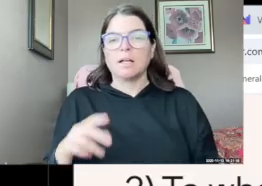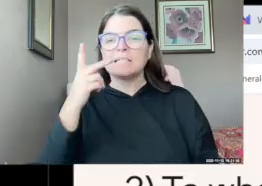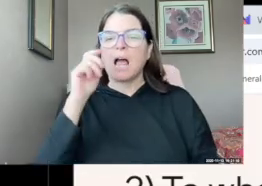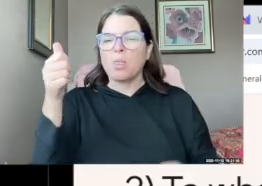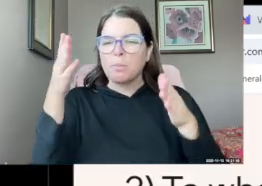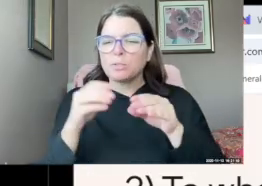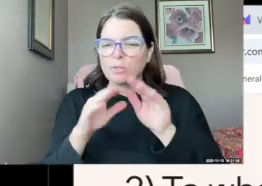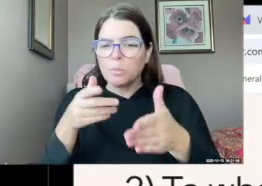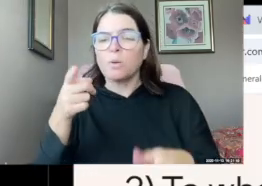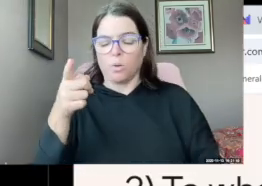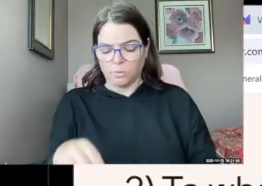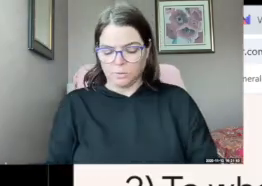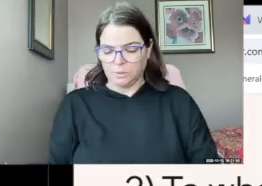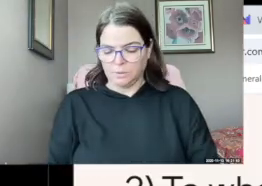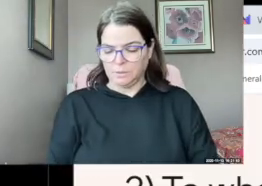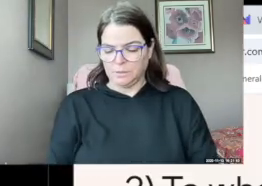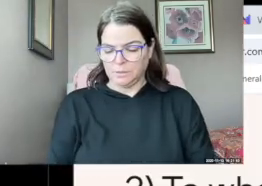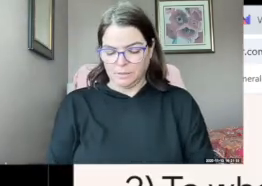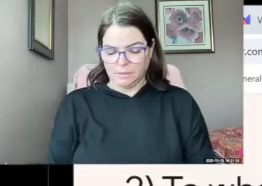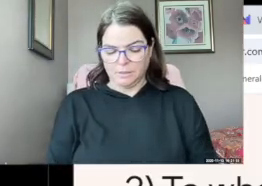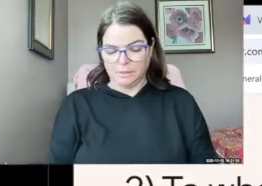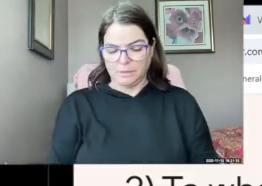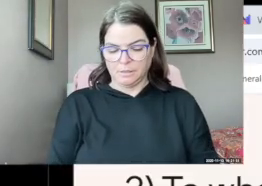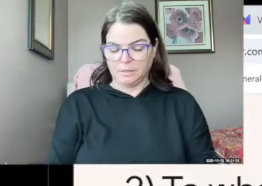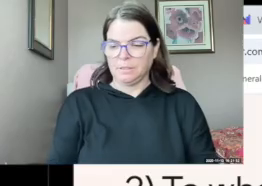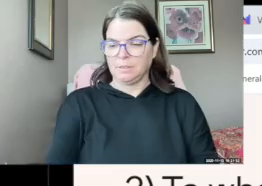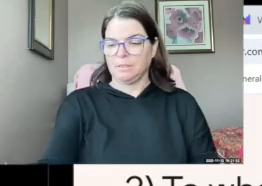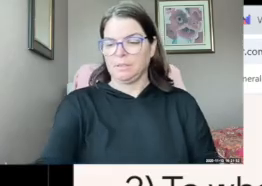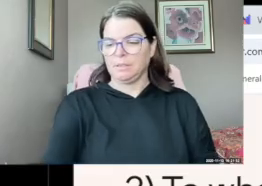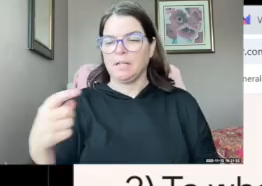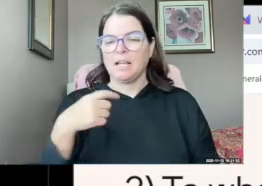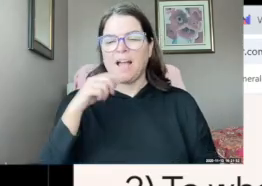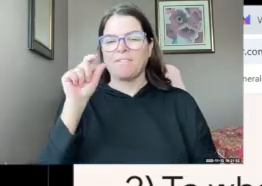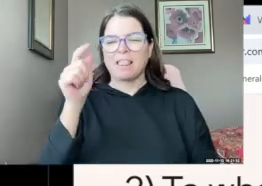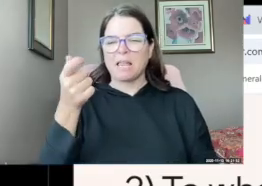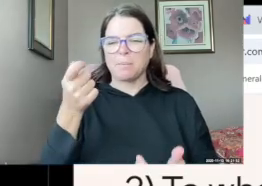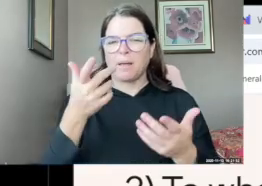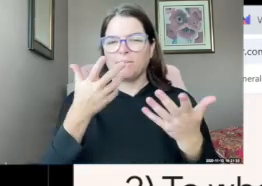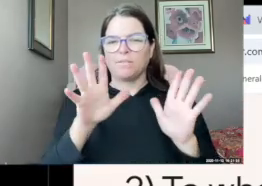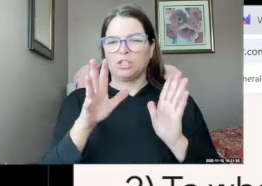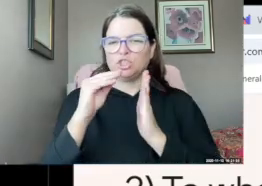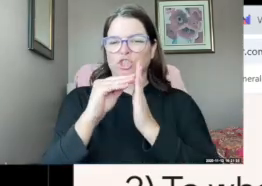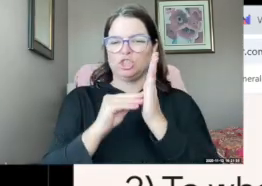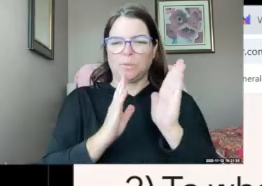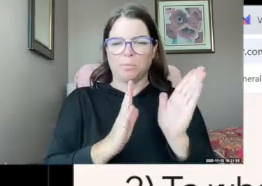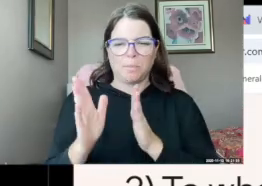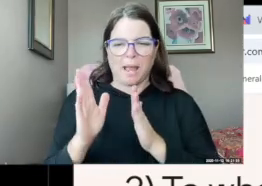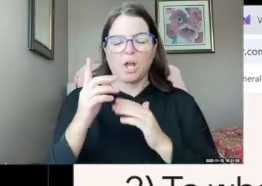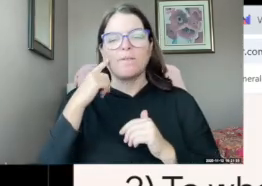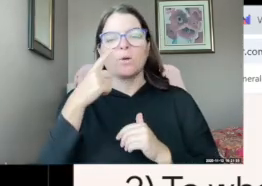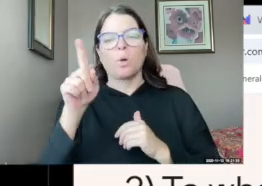Hopefully I'm good. I have a bit of prepared that's echoing a little bit what Ava